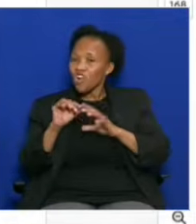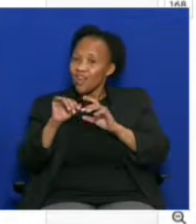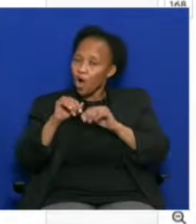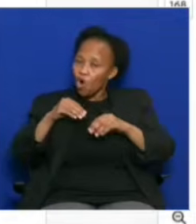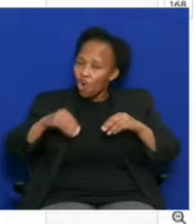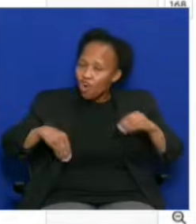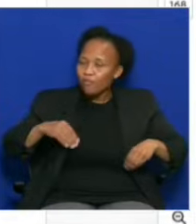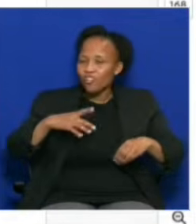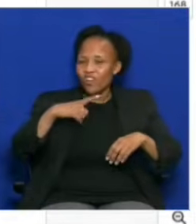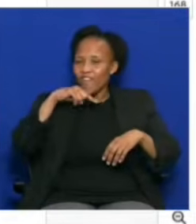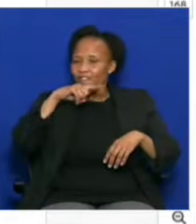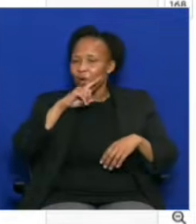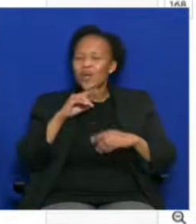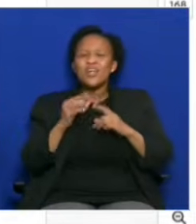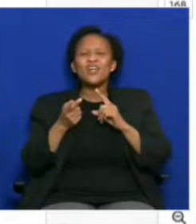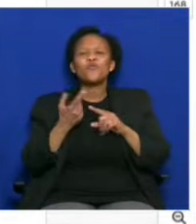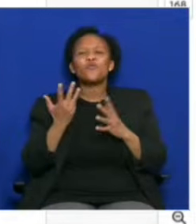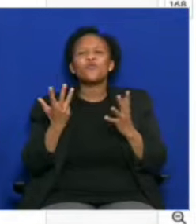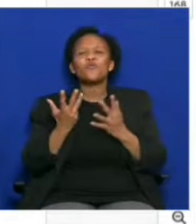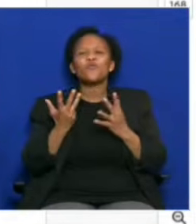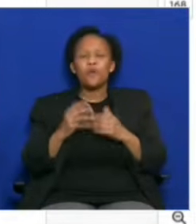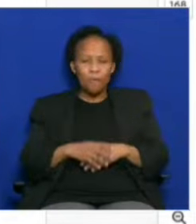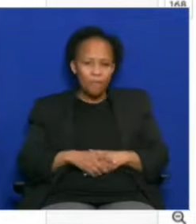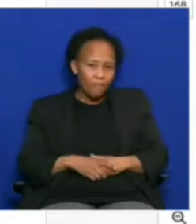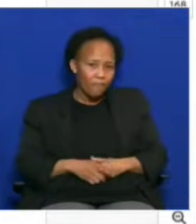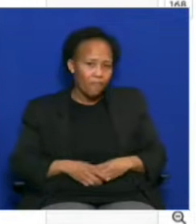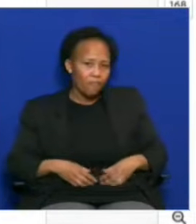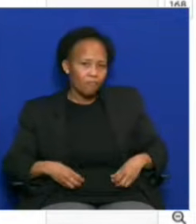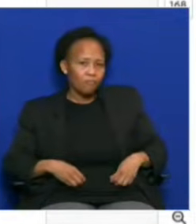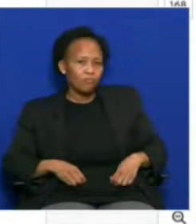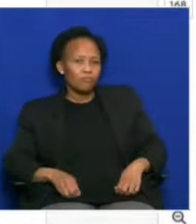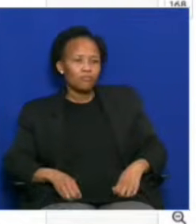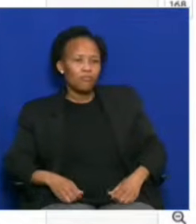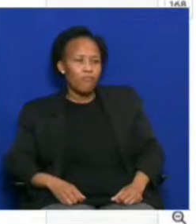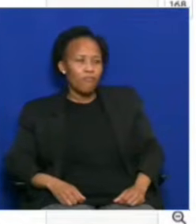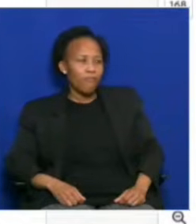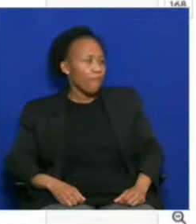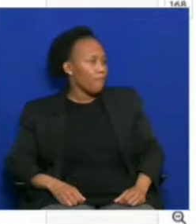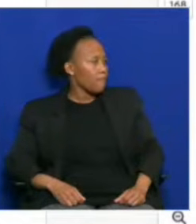Yes, sir. That's what I would take from here, that it's an irregular,